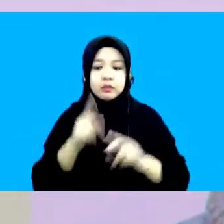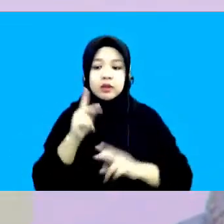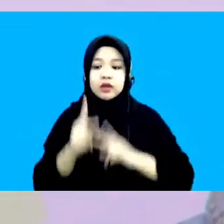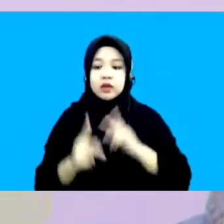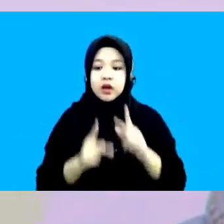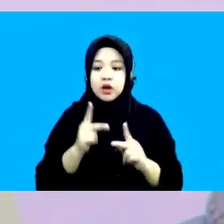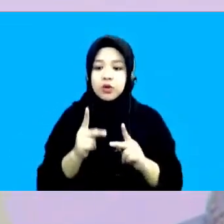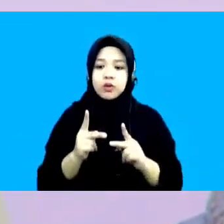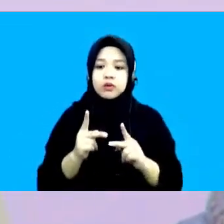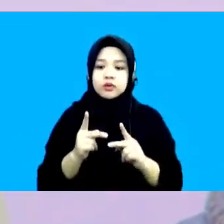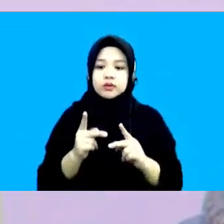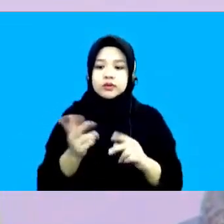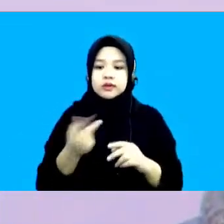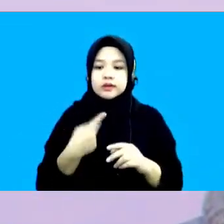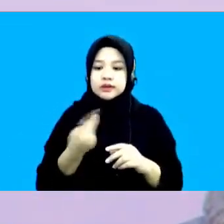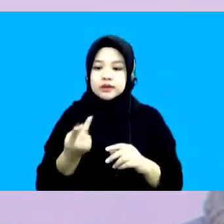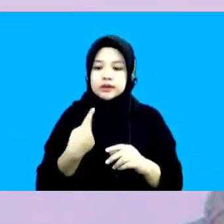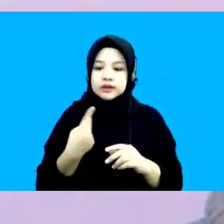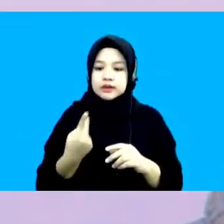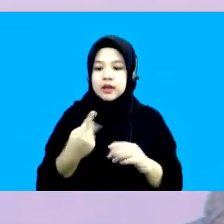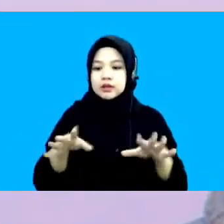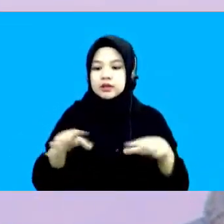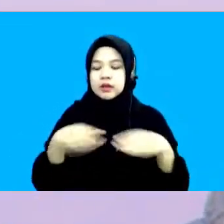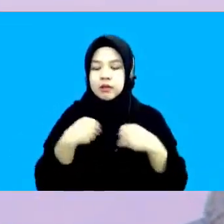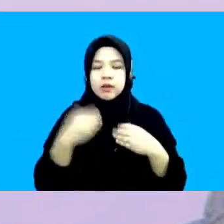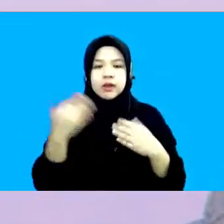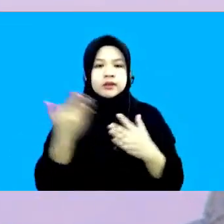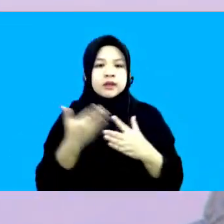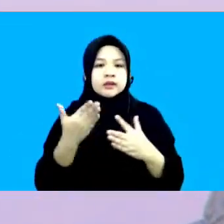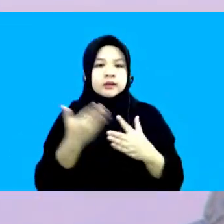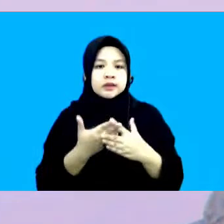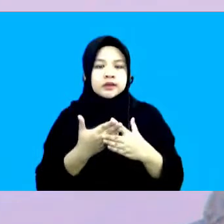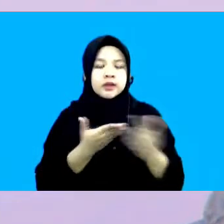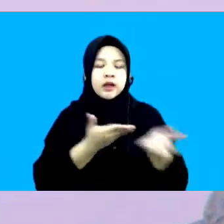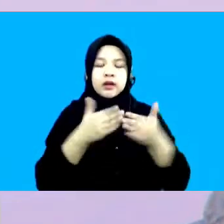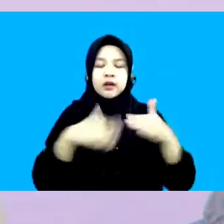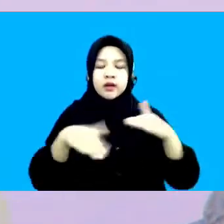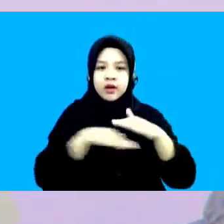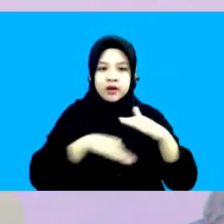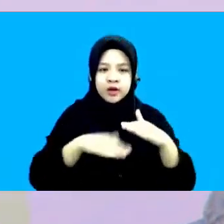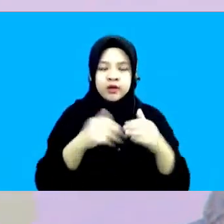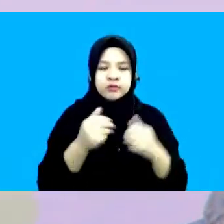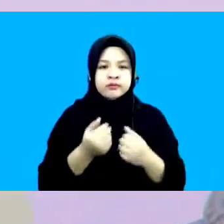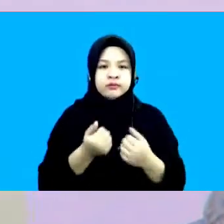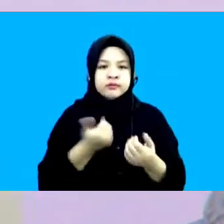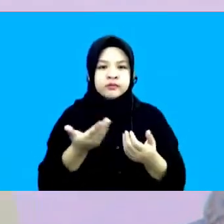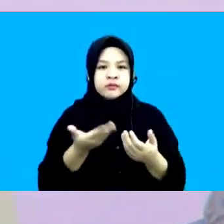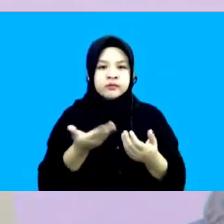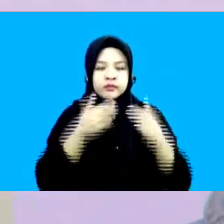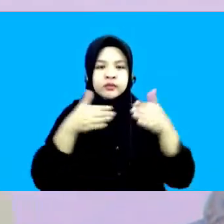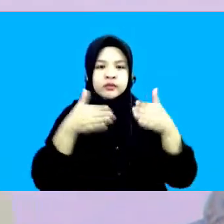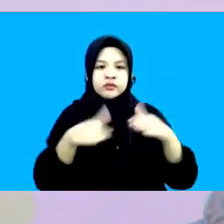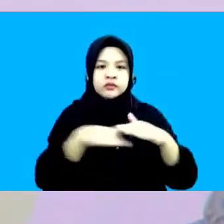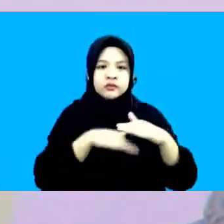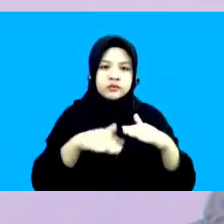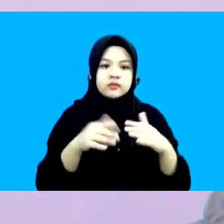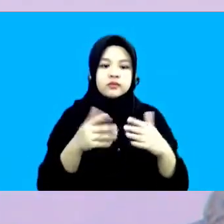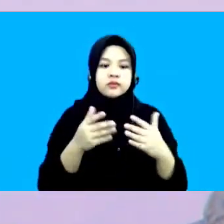previous conversation with Professor Foster, that government can communicate well to the people. Look,